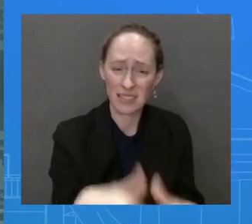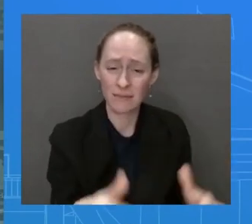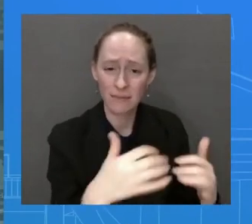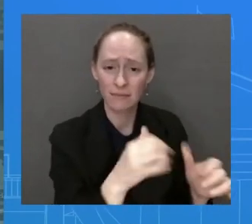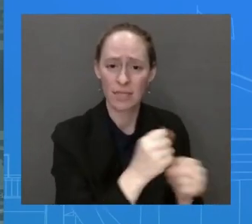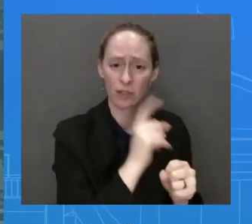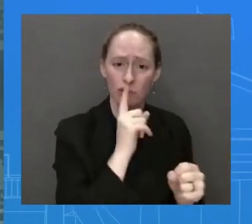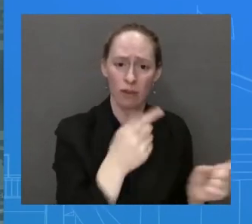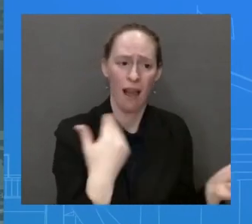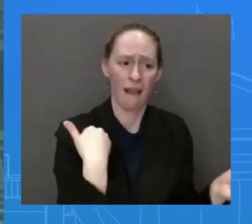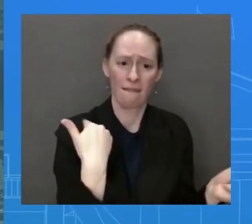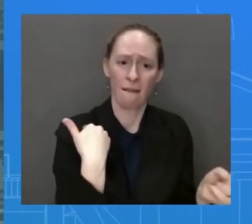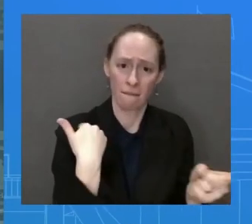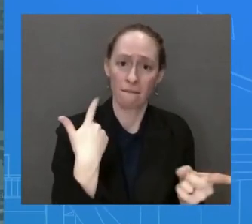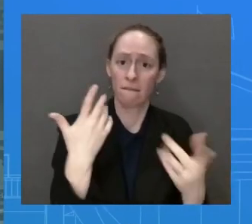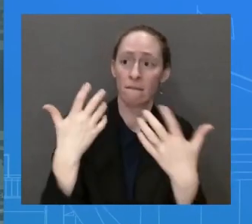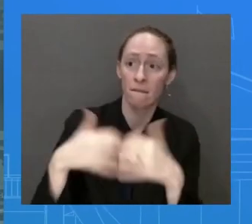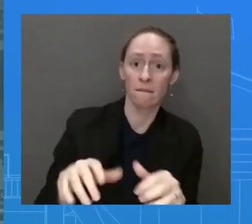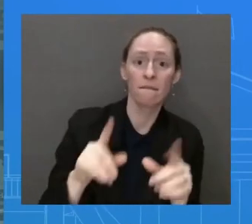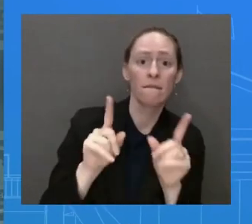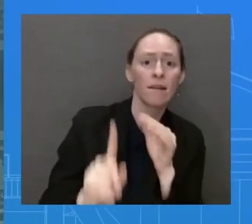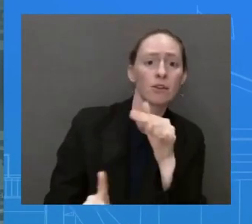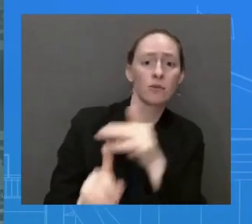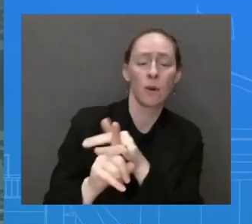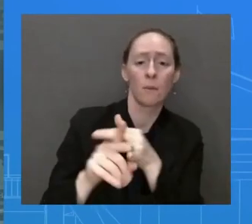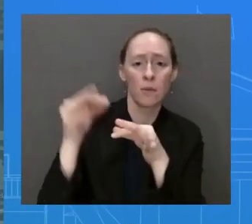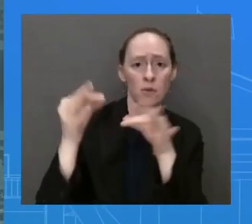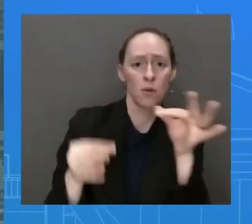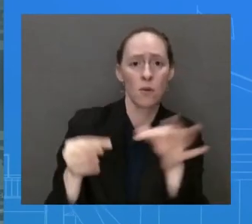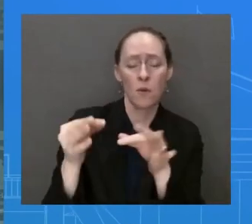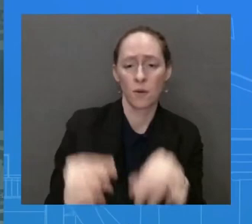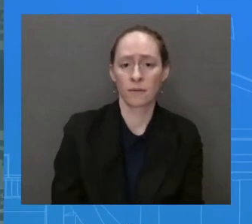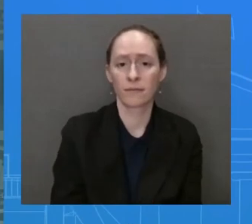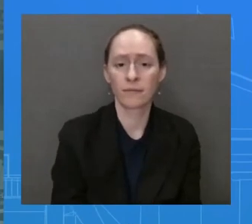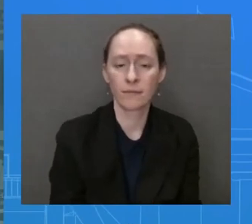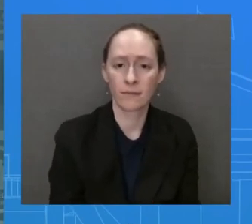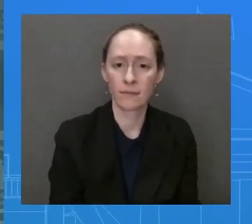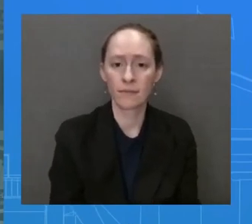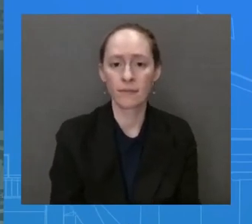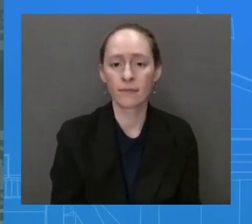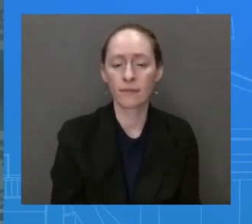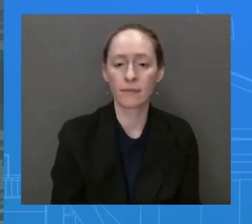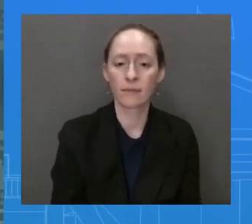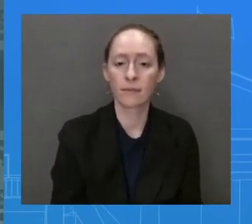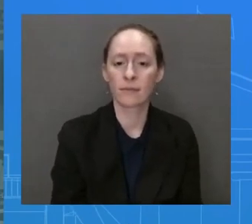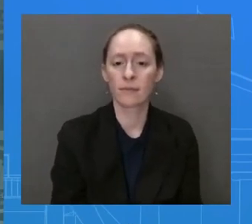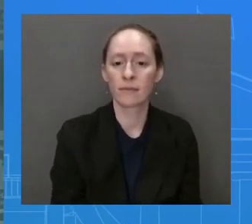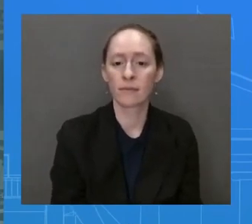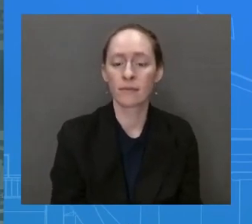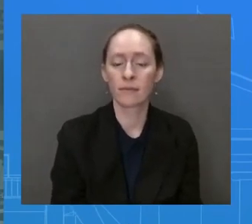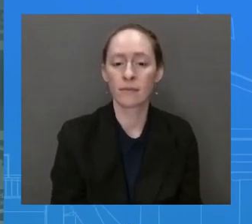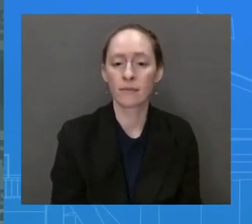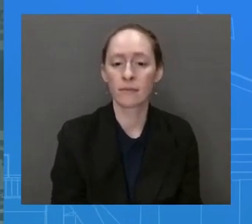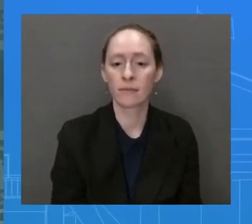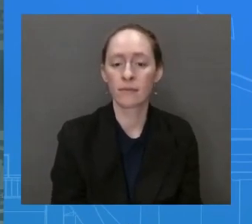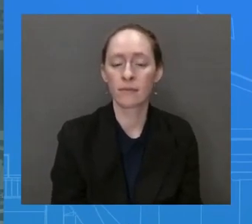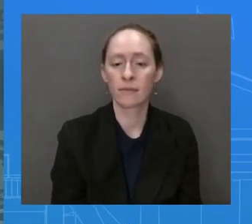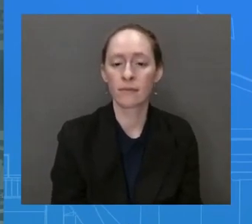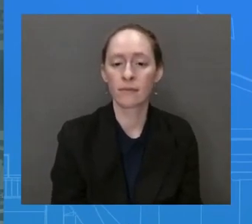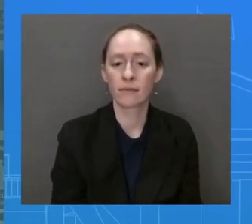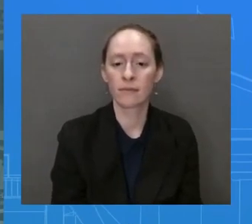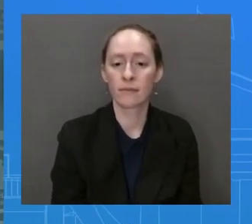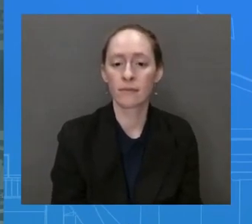ago were processed and moved out of the state by Border Patrol within days. At the national park